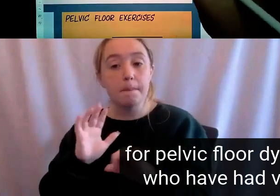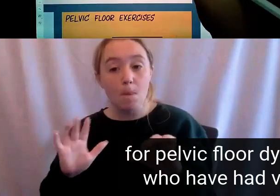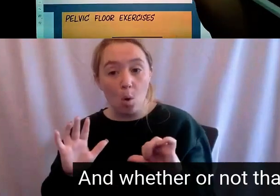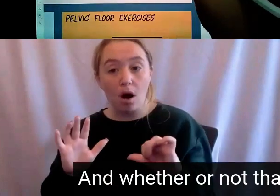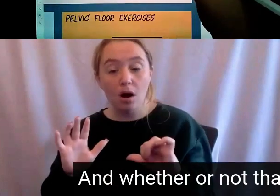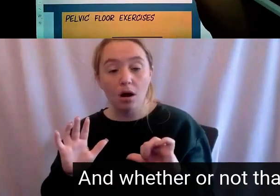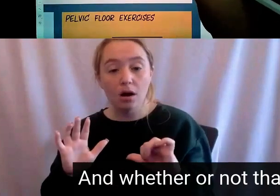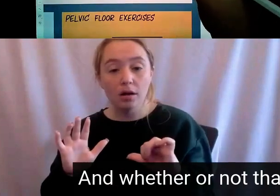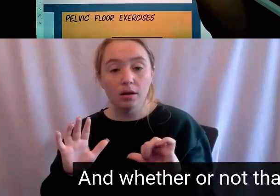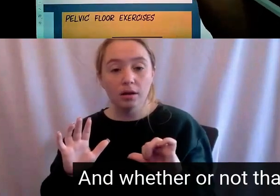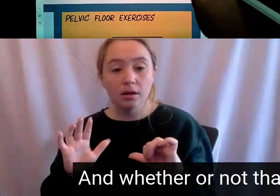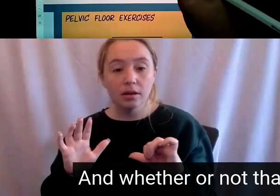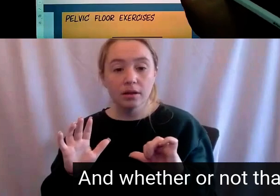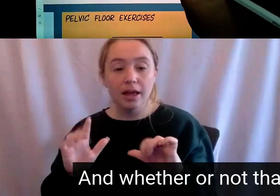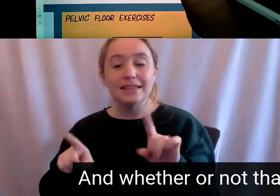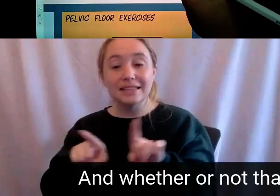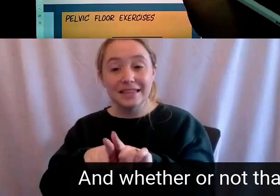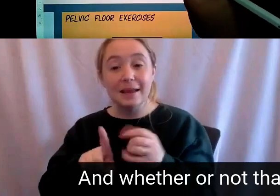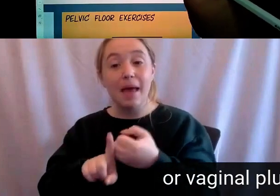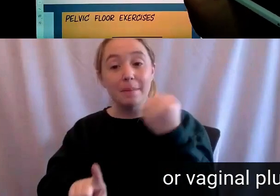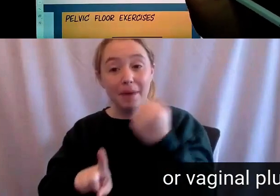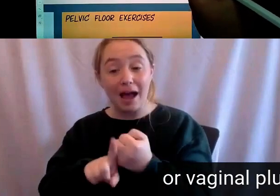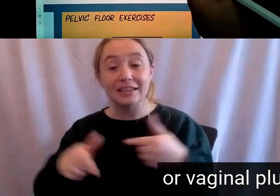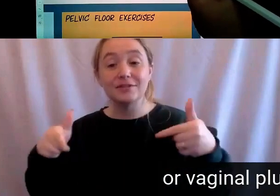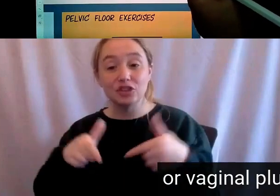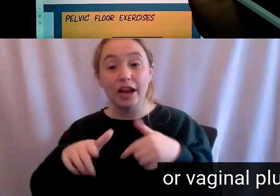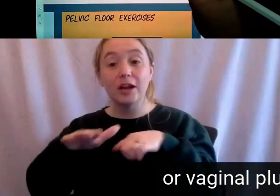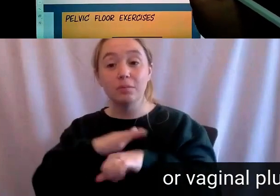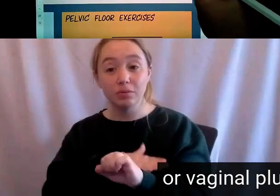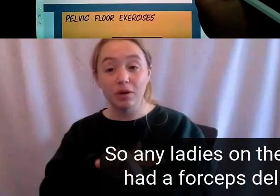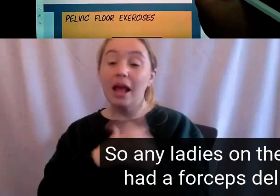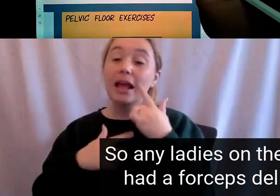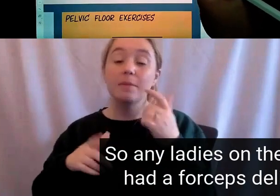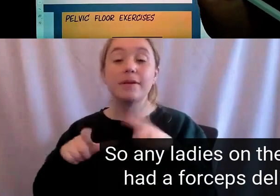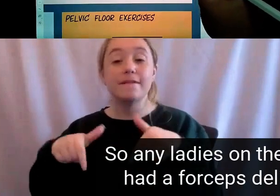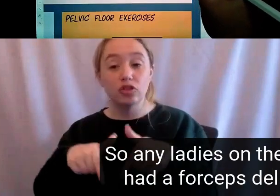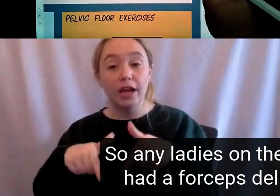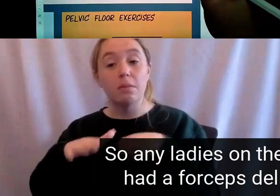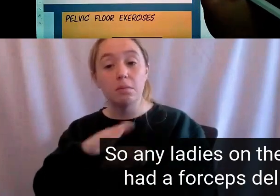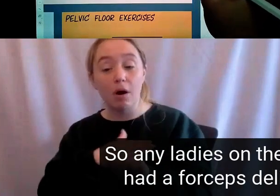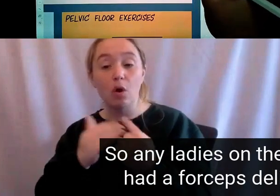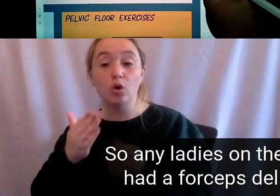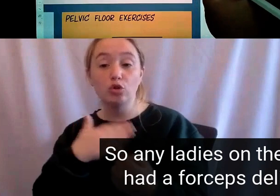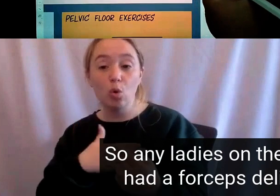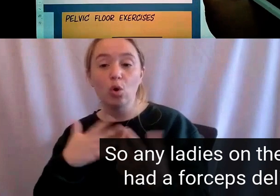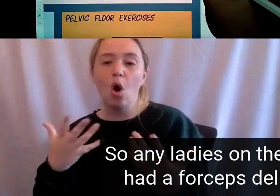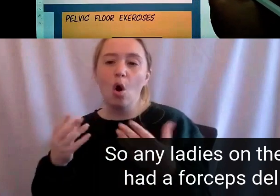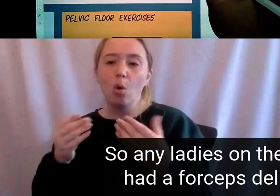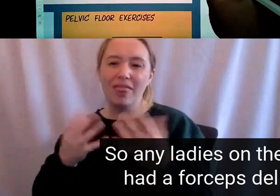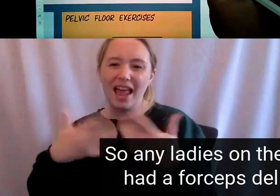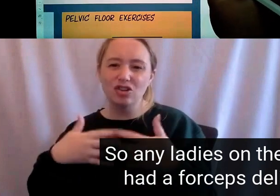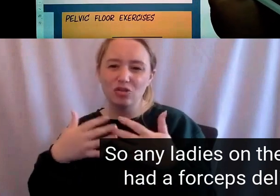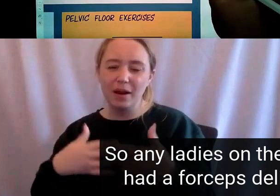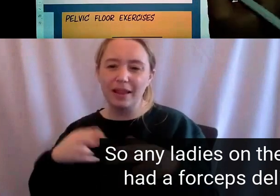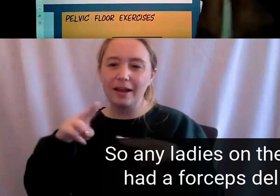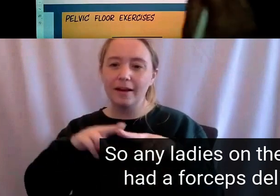deliveries. And whether or not that was vaginal on its own or vaginal plus instruments. So any ladies on the call here might have had a forceps delivery